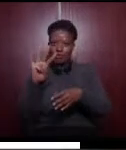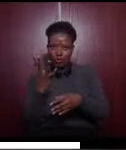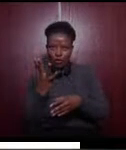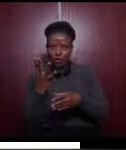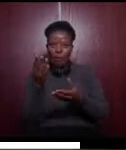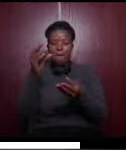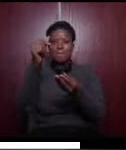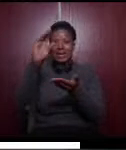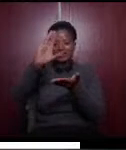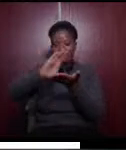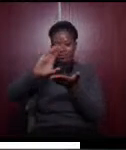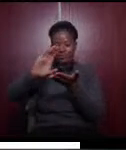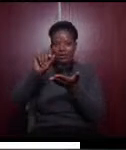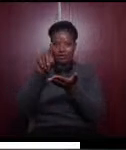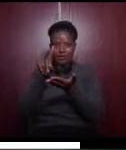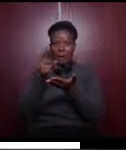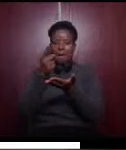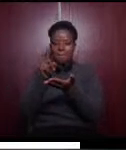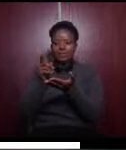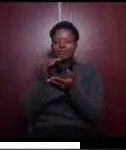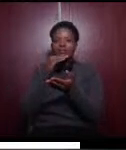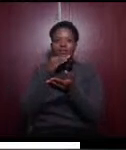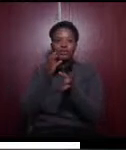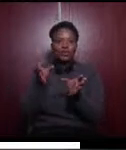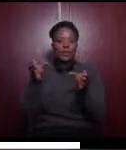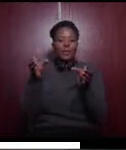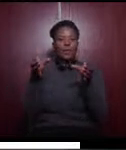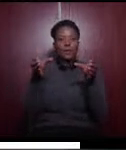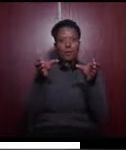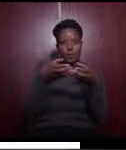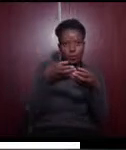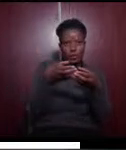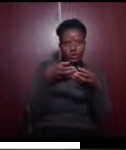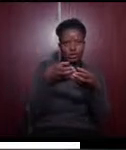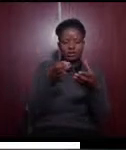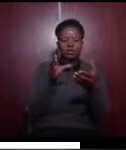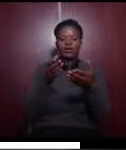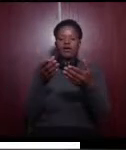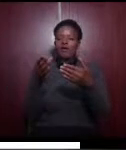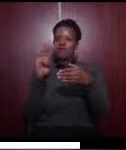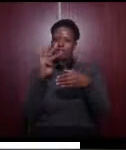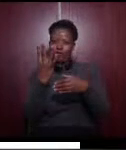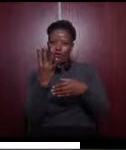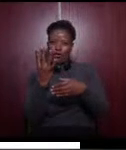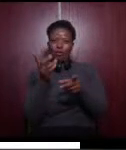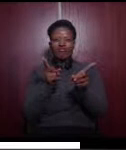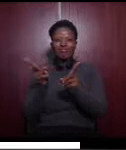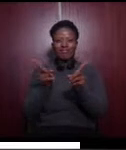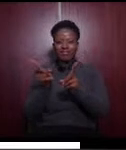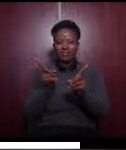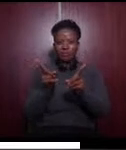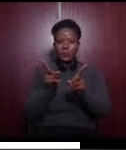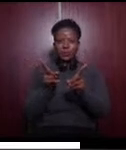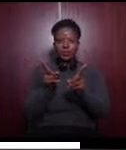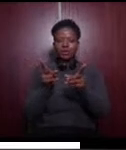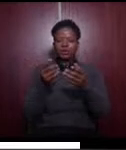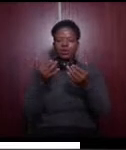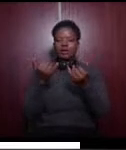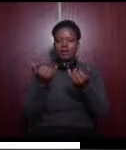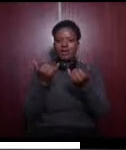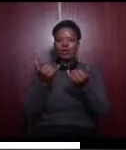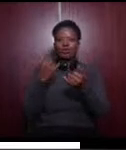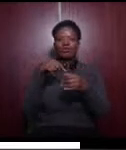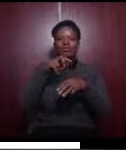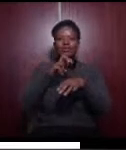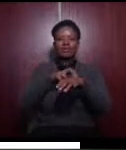and Secretariat providing Secretariat services to all those 4 boards, but now this clause 6 is amending that, because